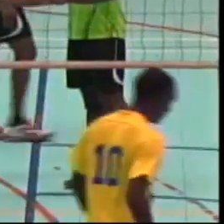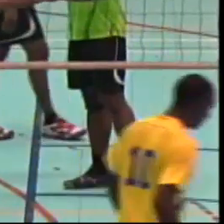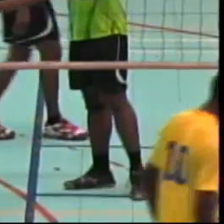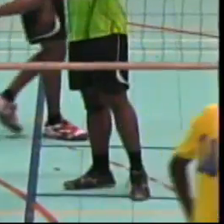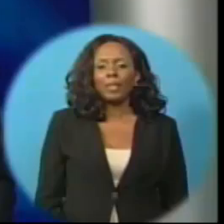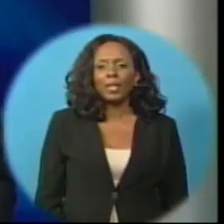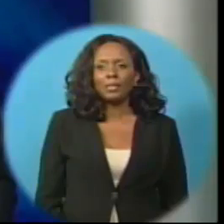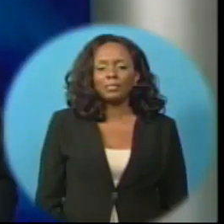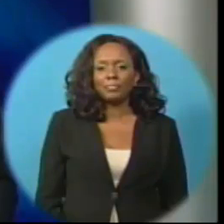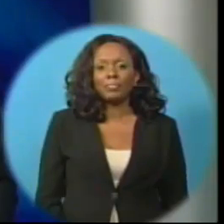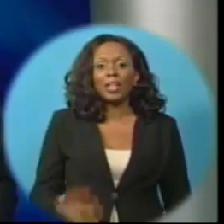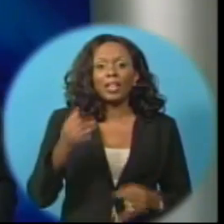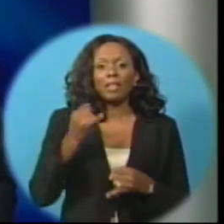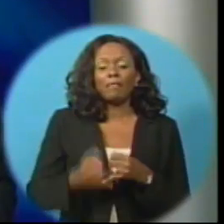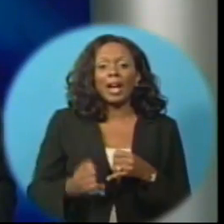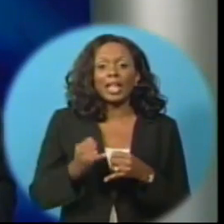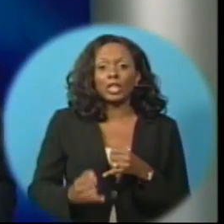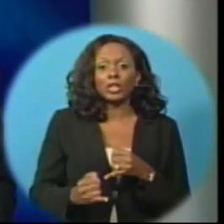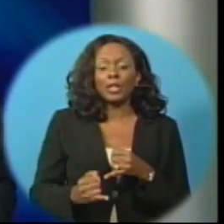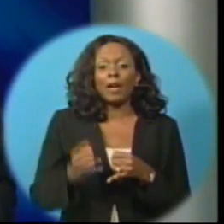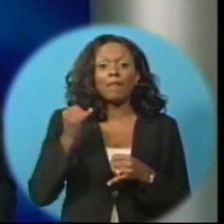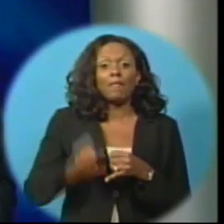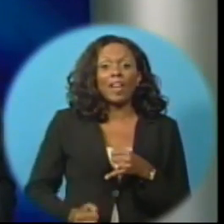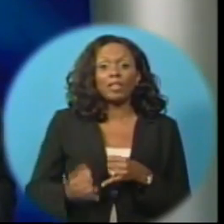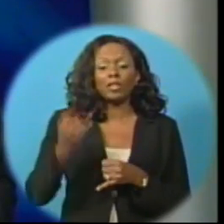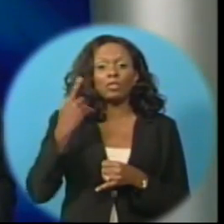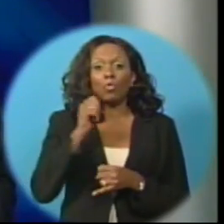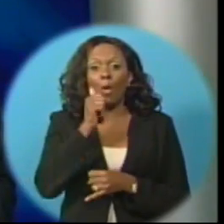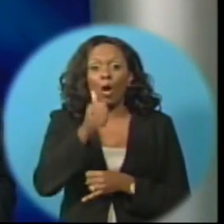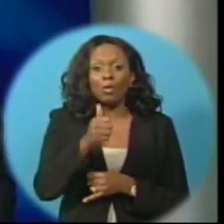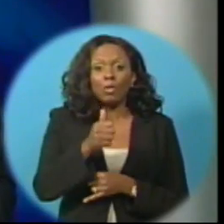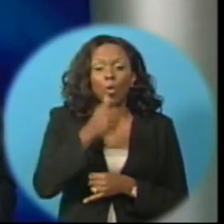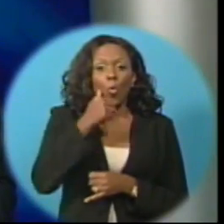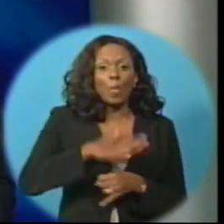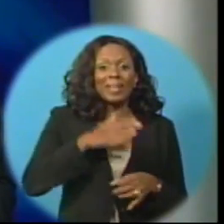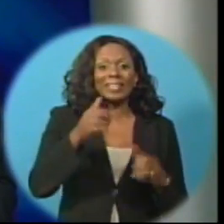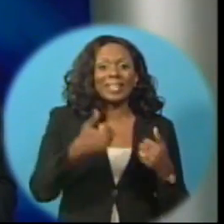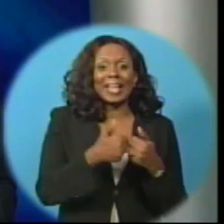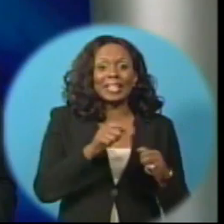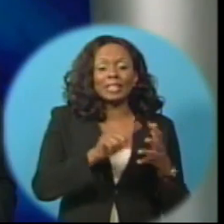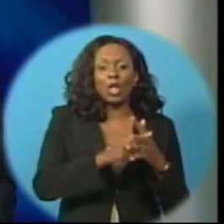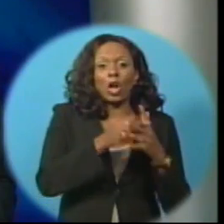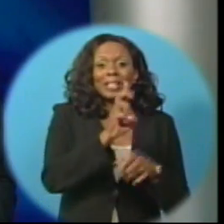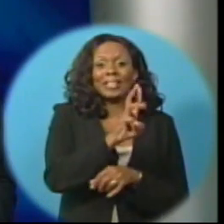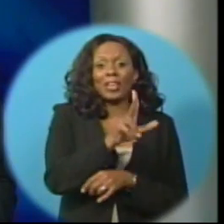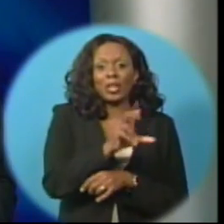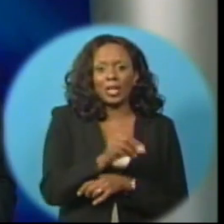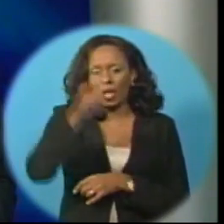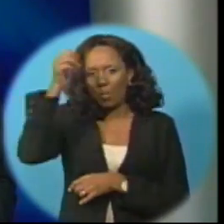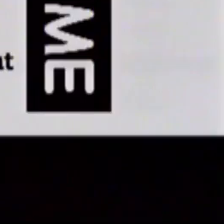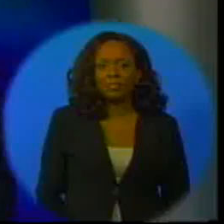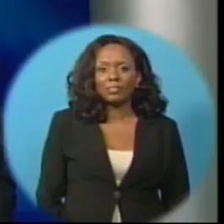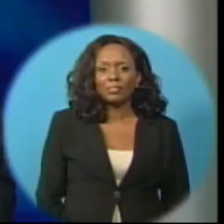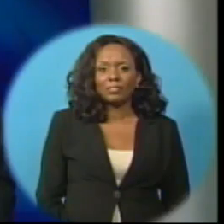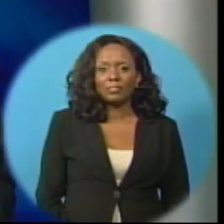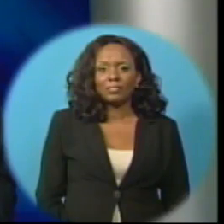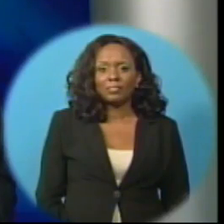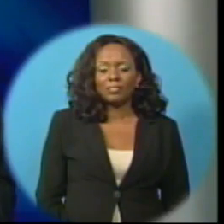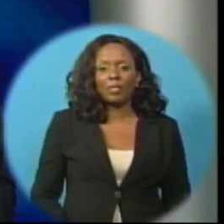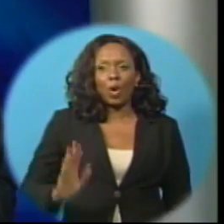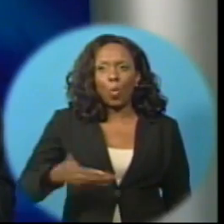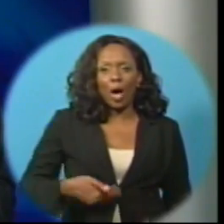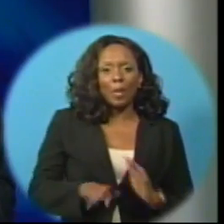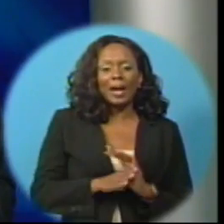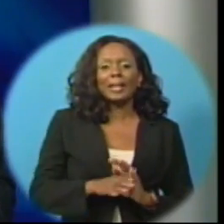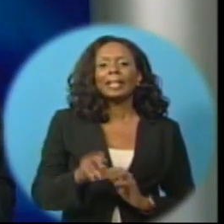Sports. Thanks, Mark. Well, the finals are tomorrow with the women's game at 6:30 and the men's scheduled for 8. Welcome